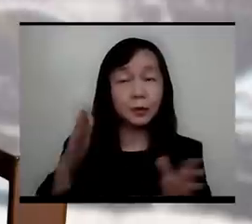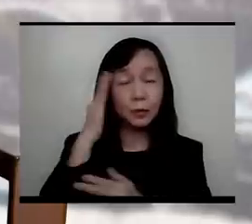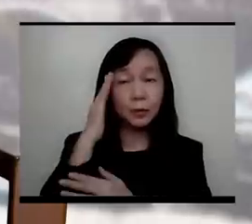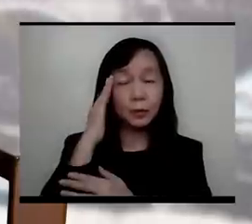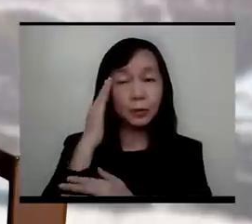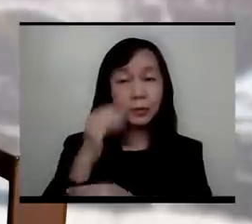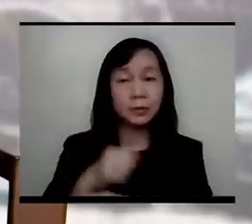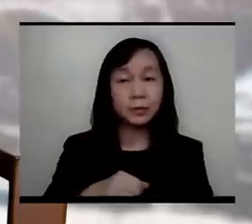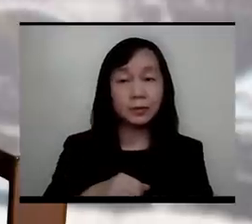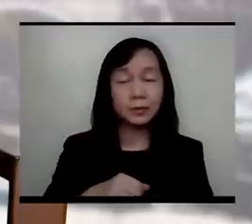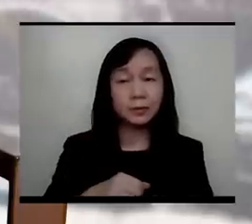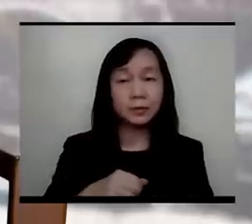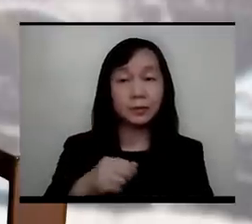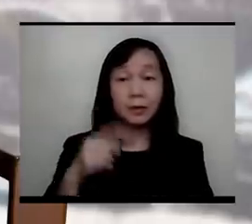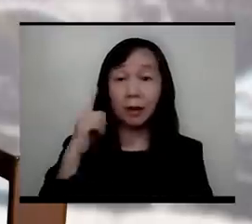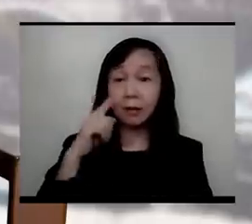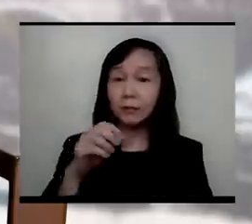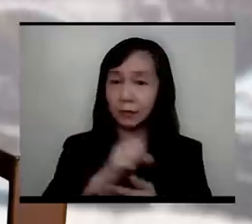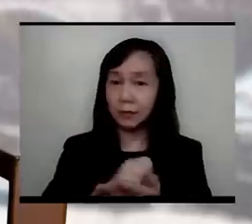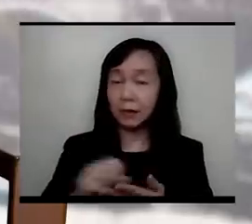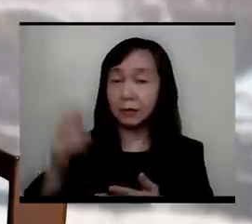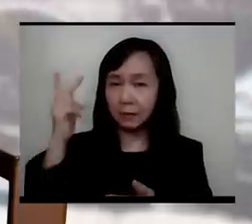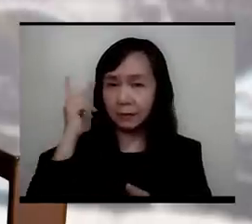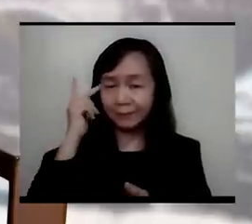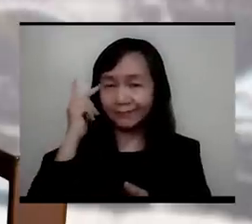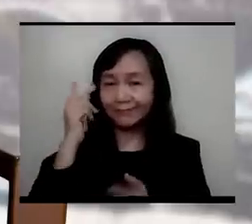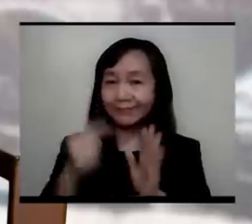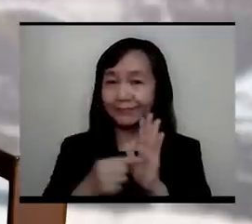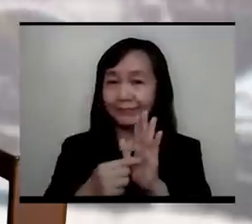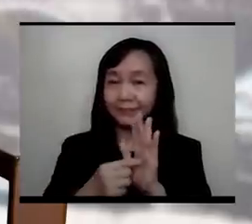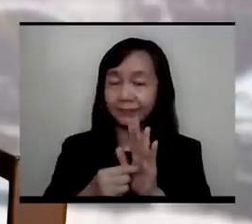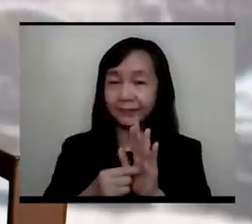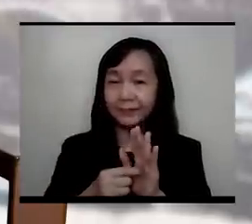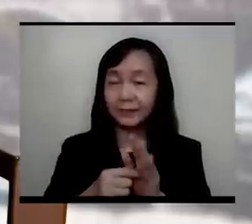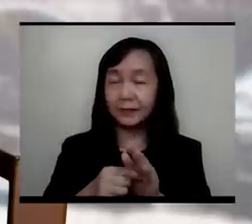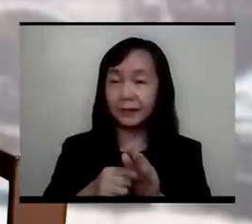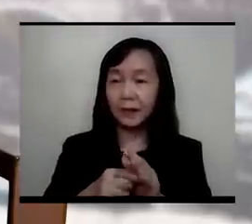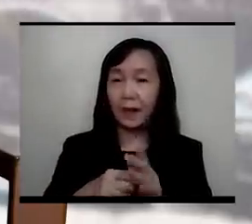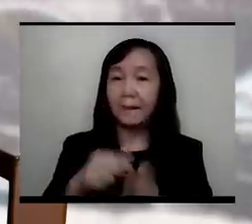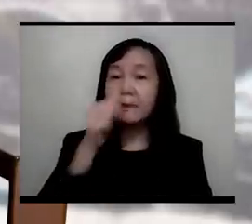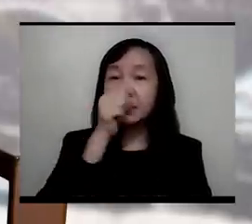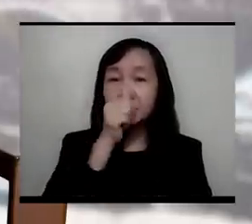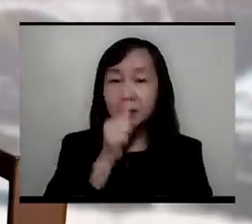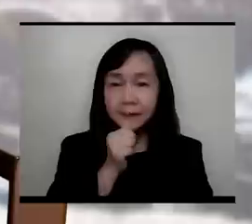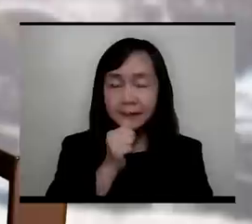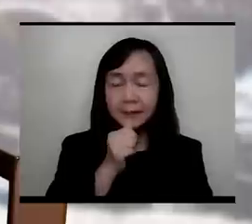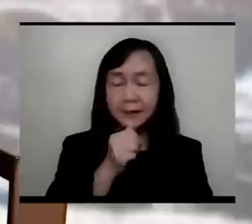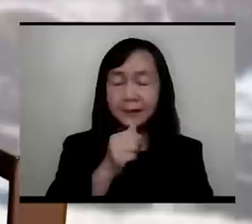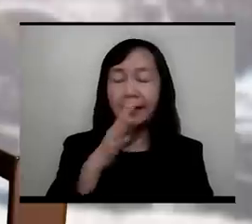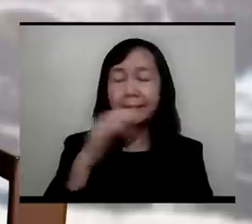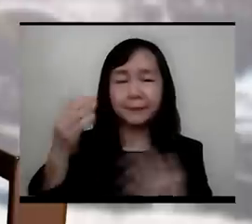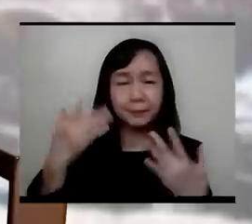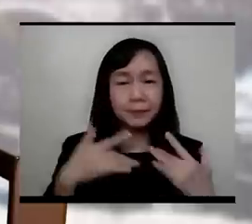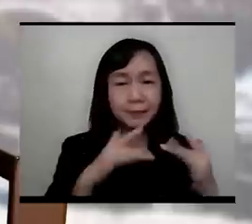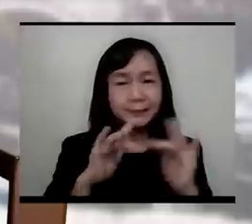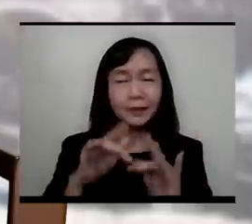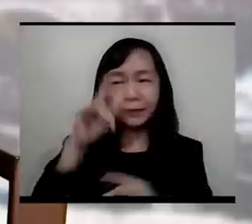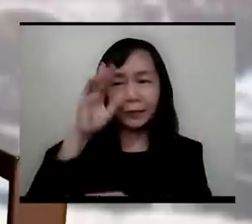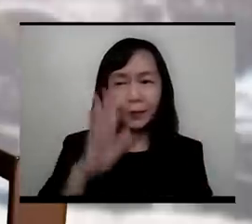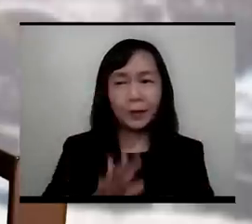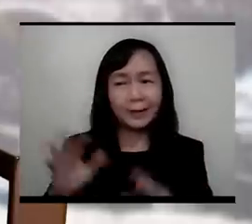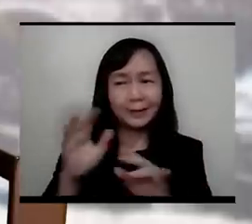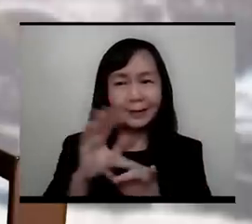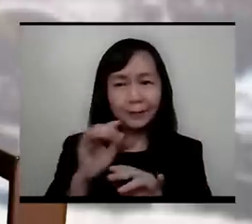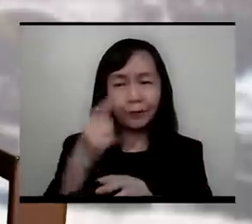for St. Paul That was a manifestation of the patience Of the mercy of God To someone like him